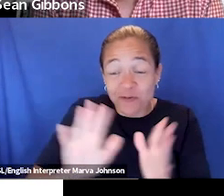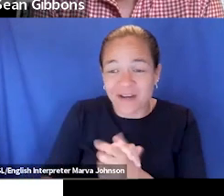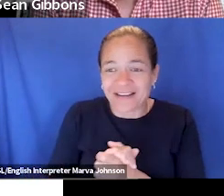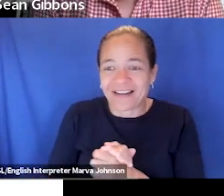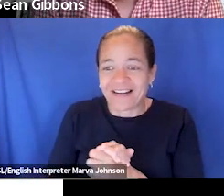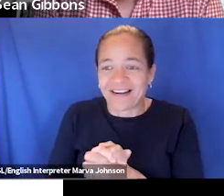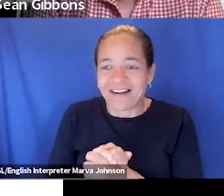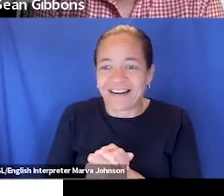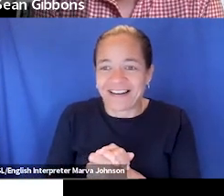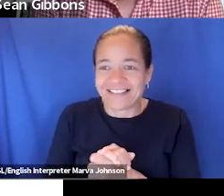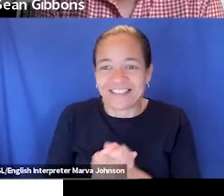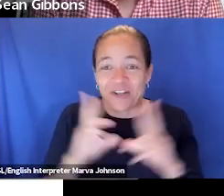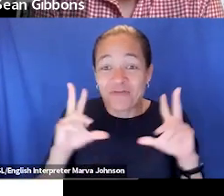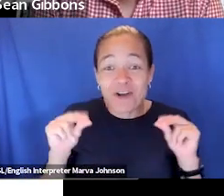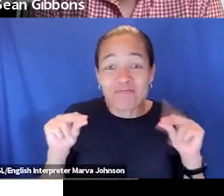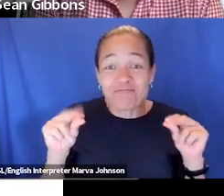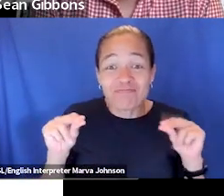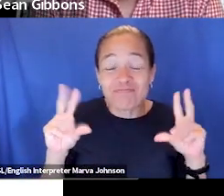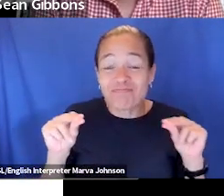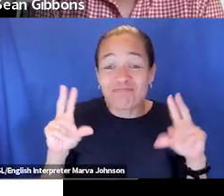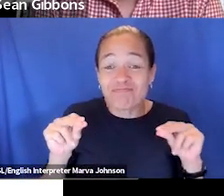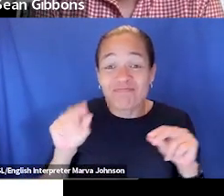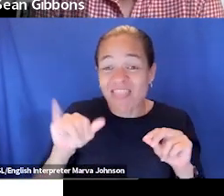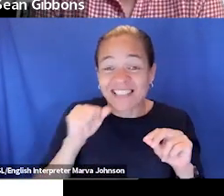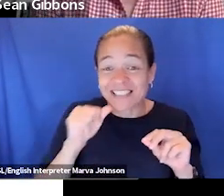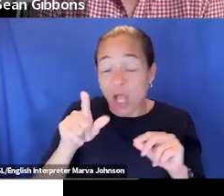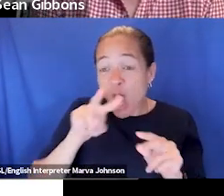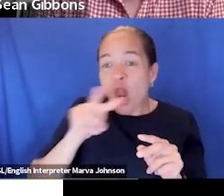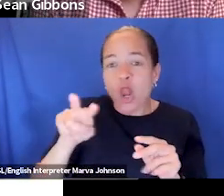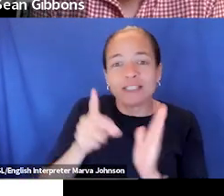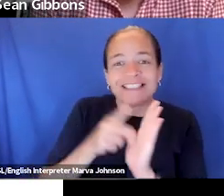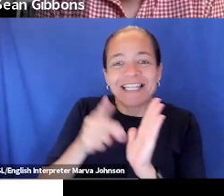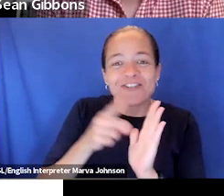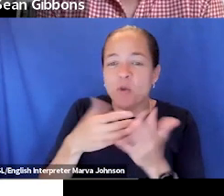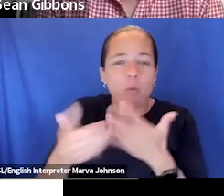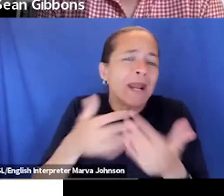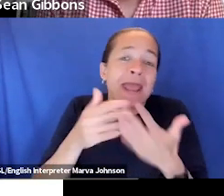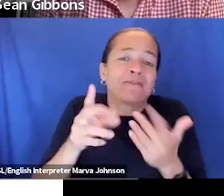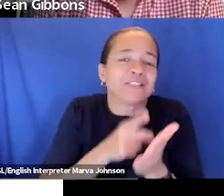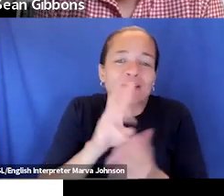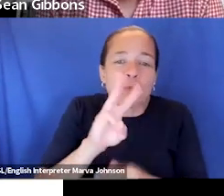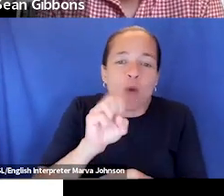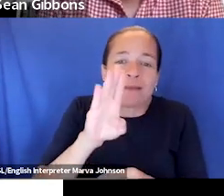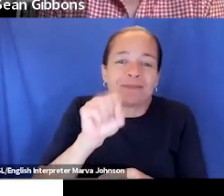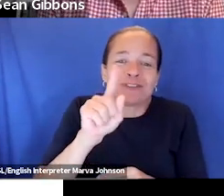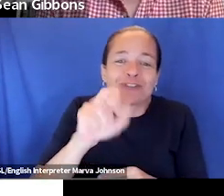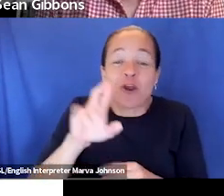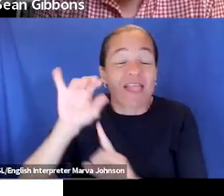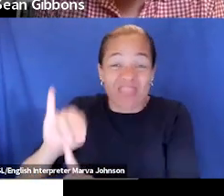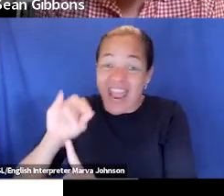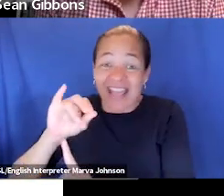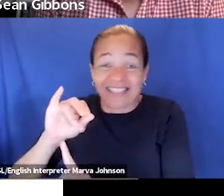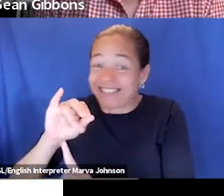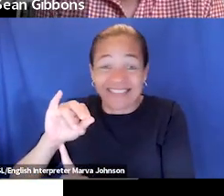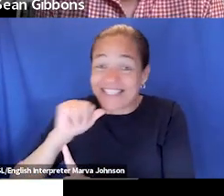Yeah. Nope, not a word. It is not. Look it up. Webster's, find whatever dictionary you like. That is not a word. So, Chuck, if it's